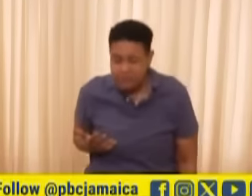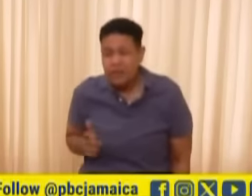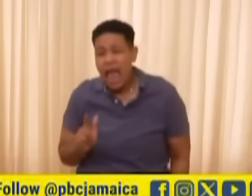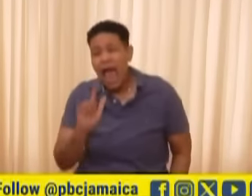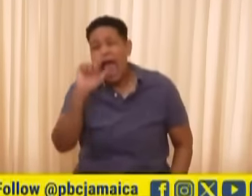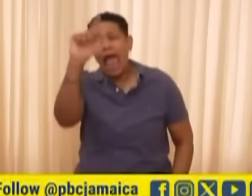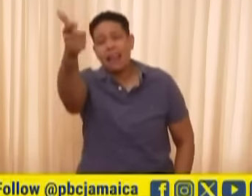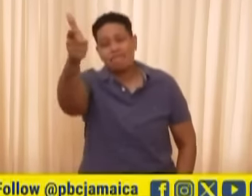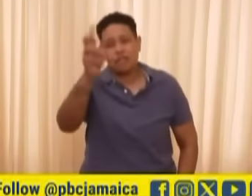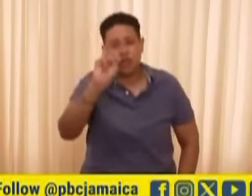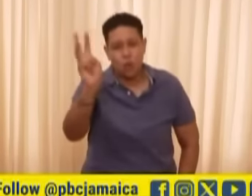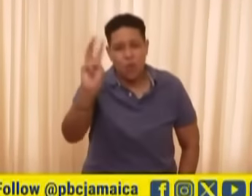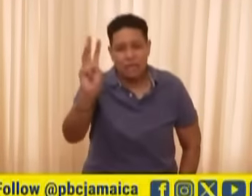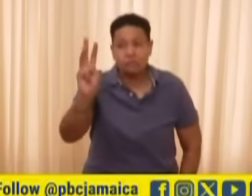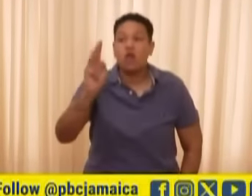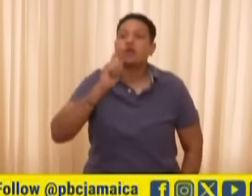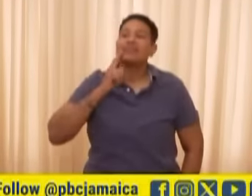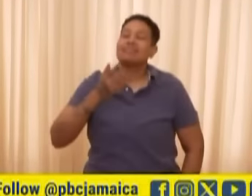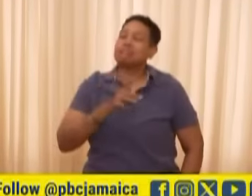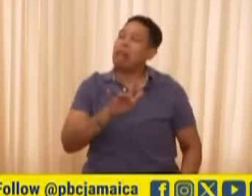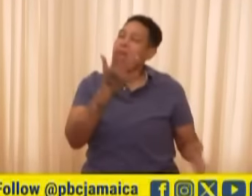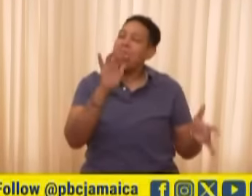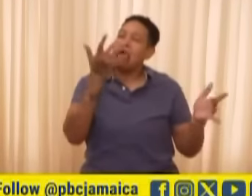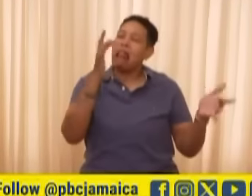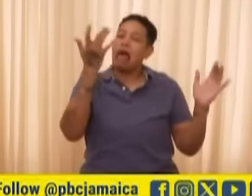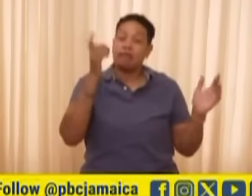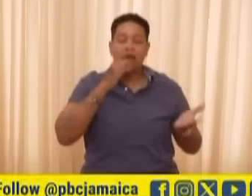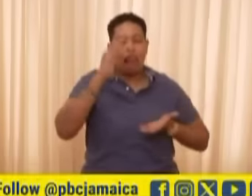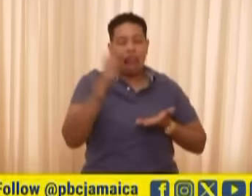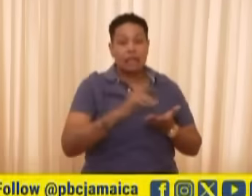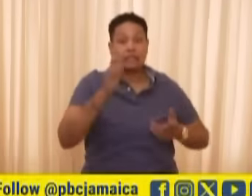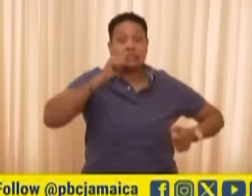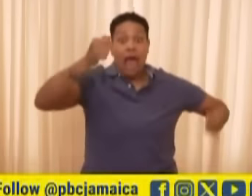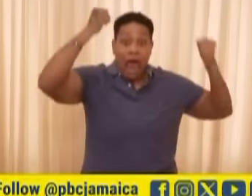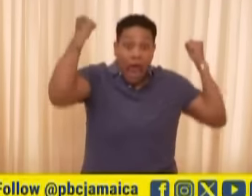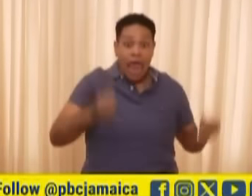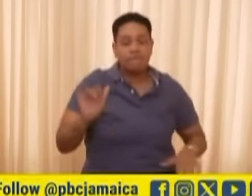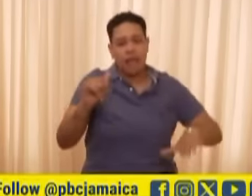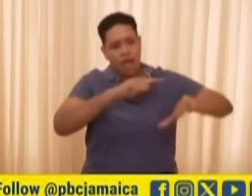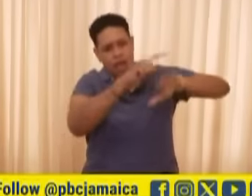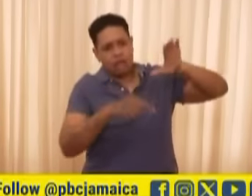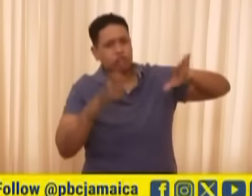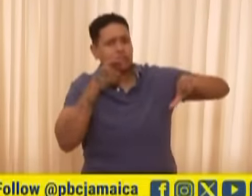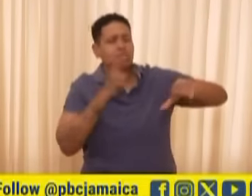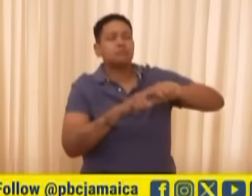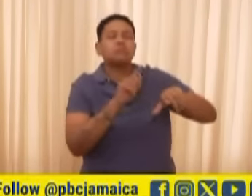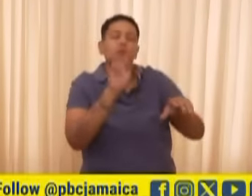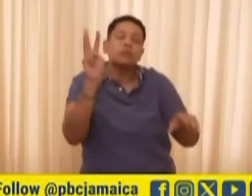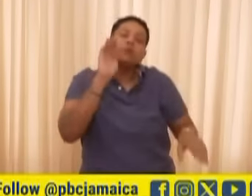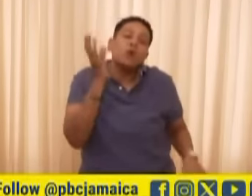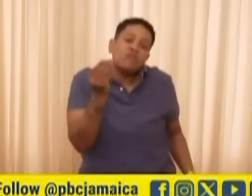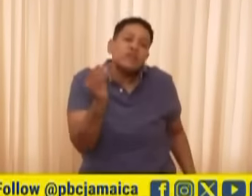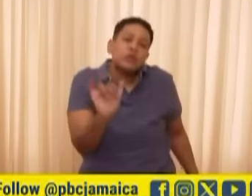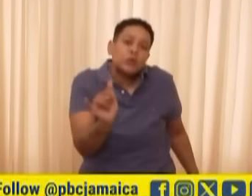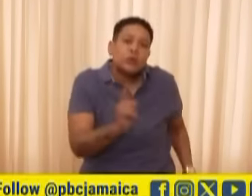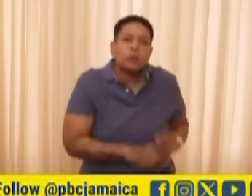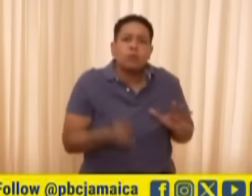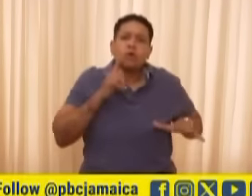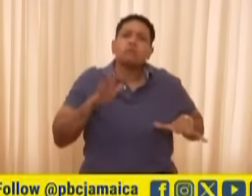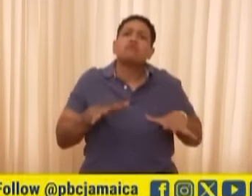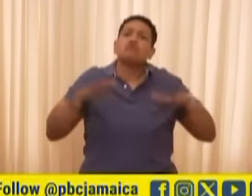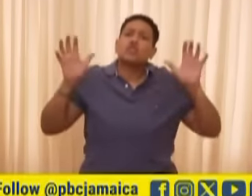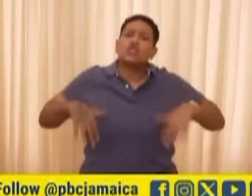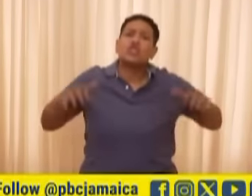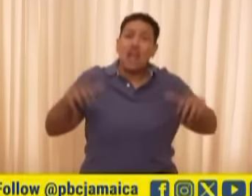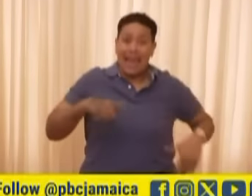eventually Westmoreland to a lesser extent, slightly lesser extent. But as I mentioned before, we're talking about amounts of rainfall